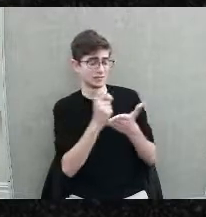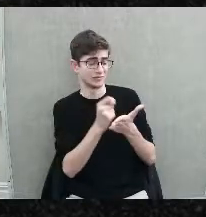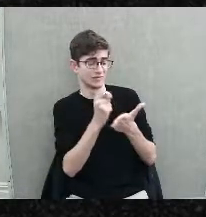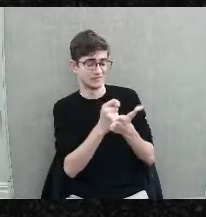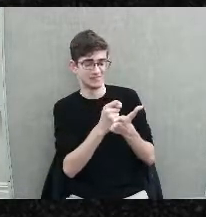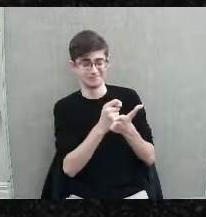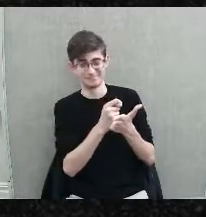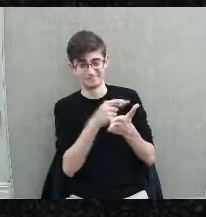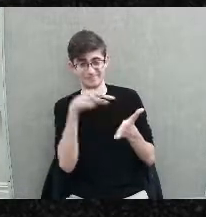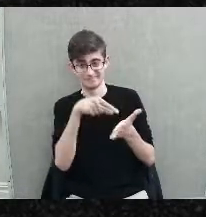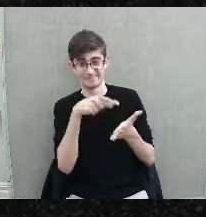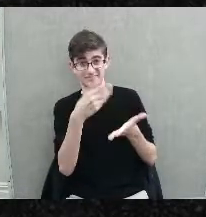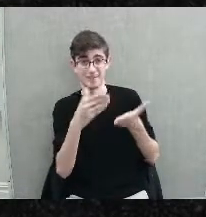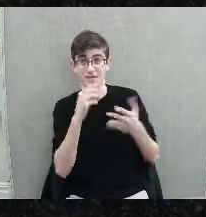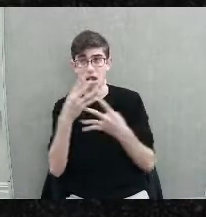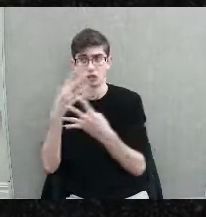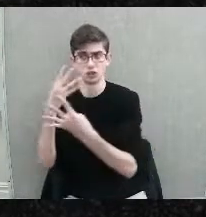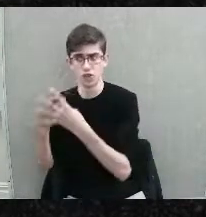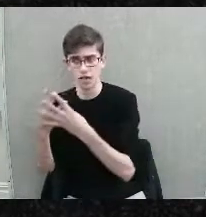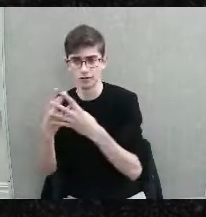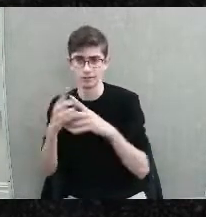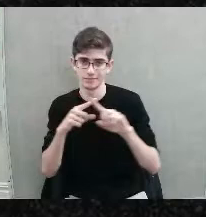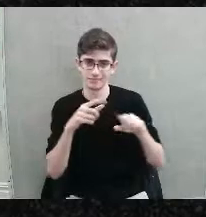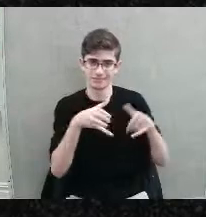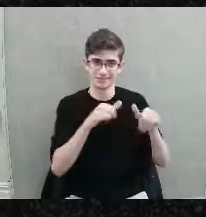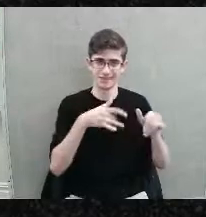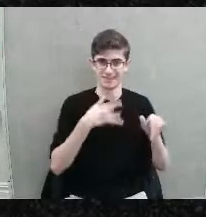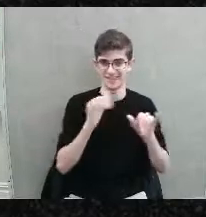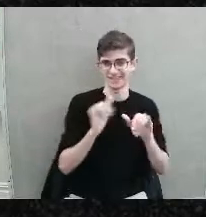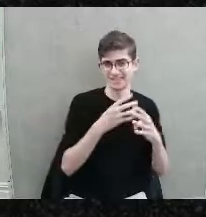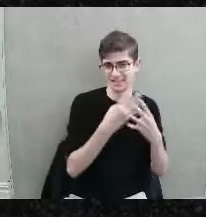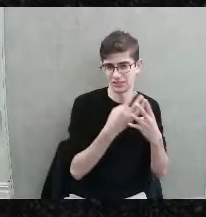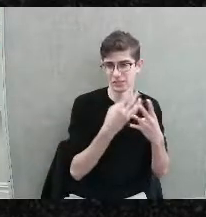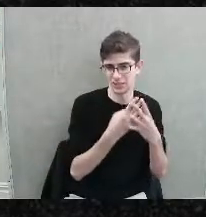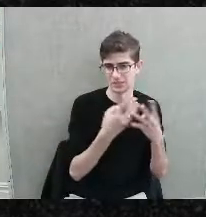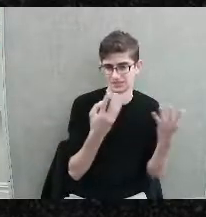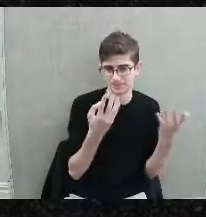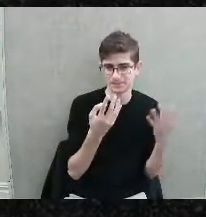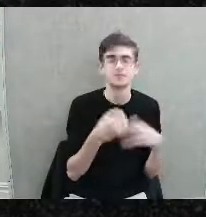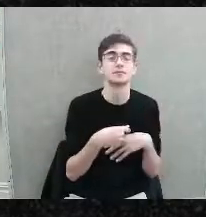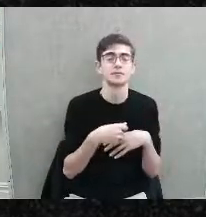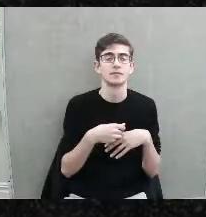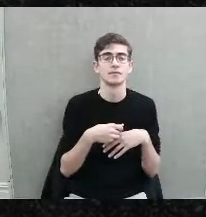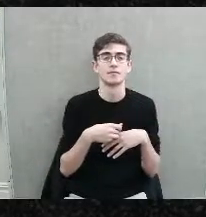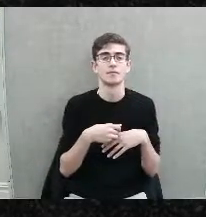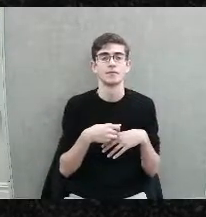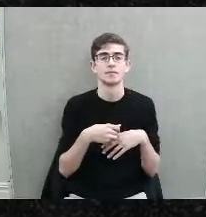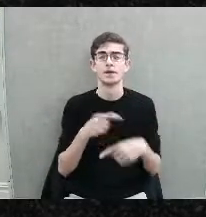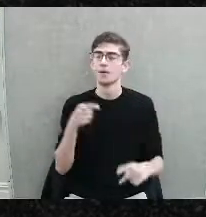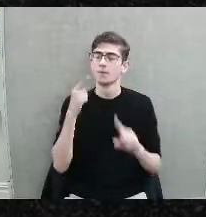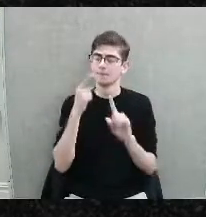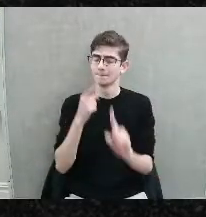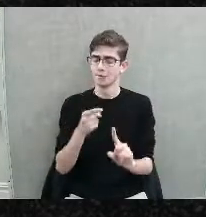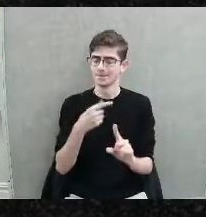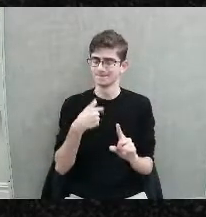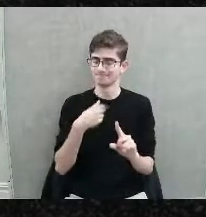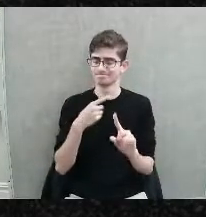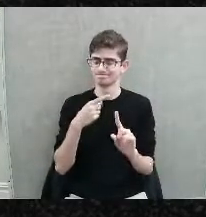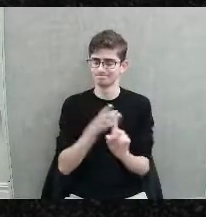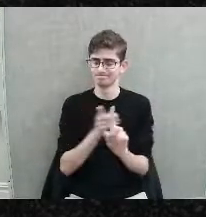incarceration. So the trick to this is to define harm in such a way that